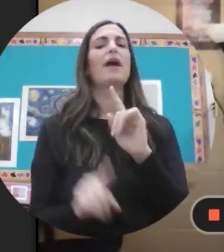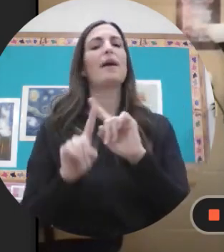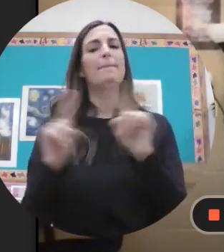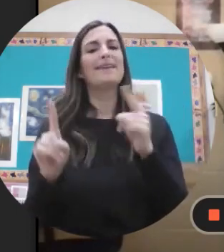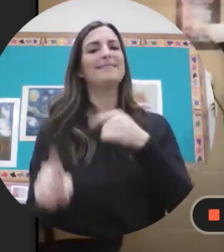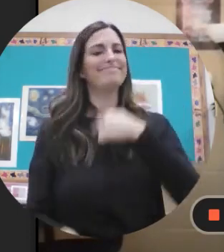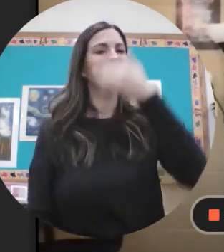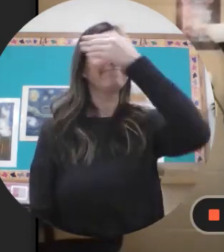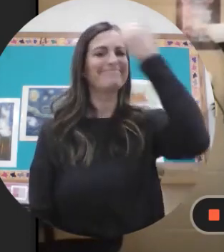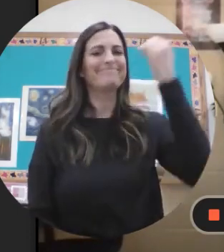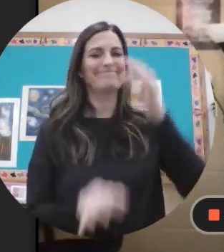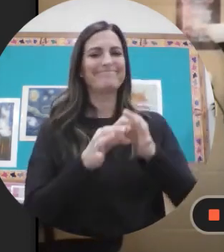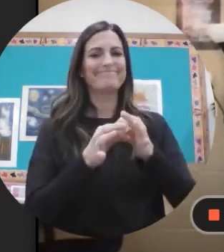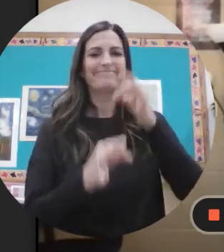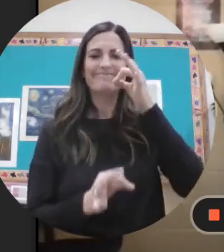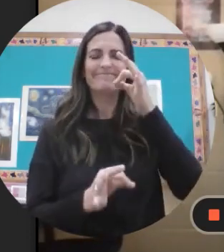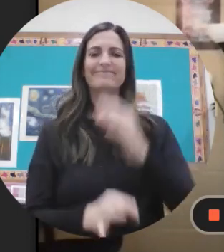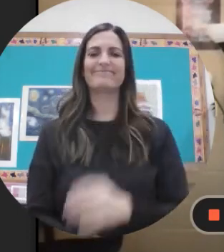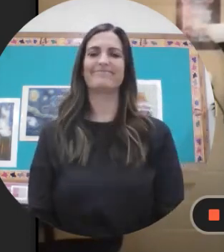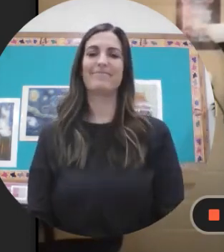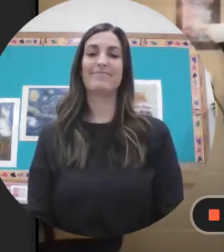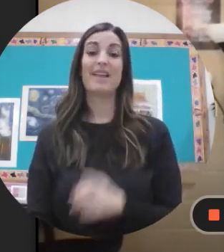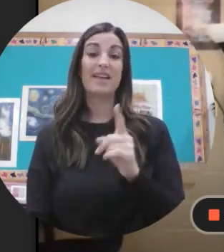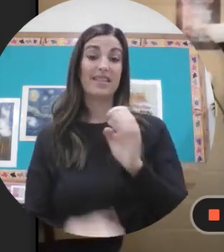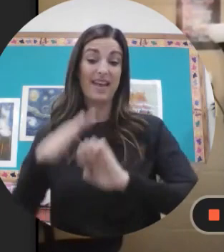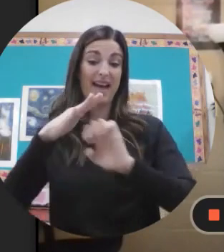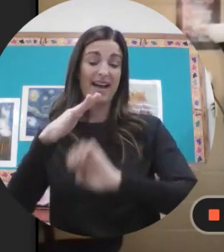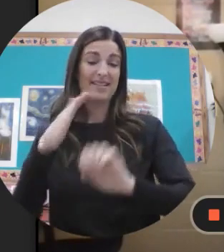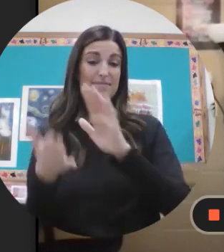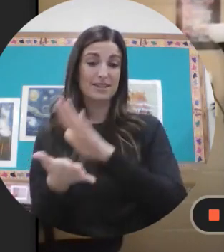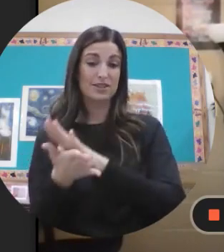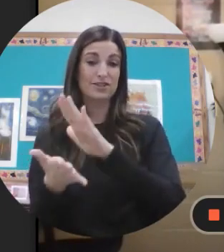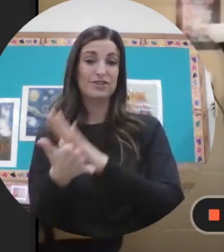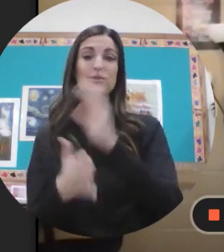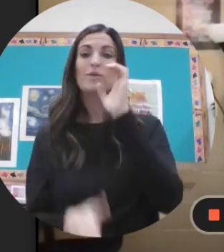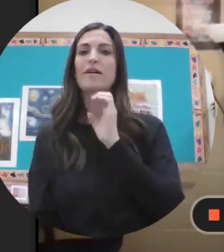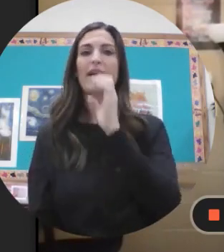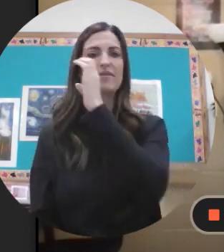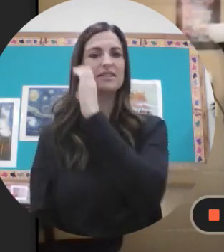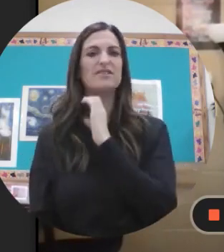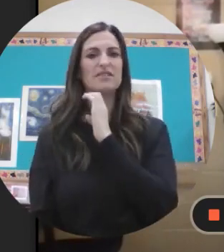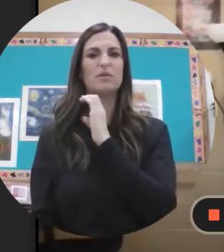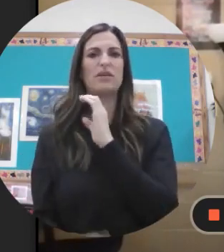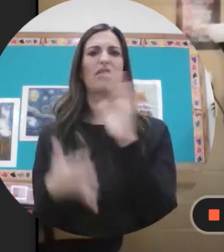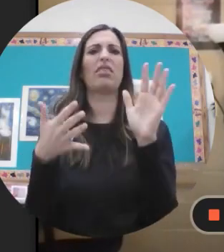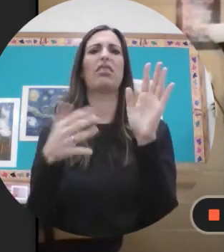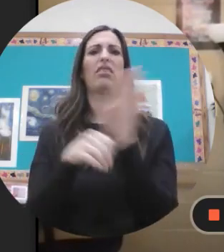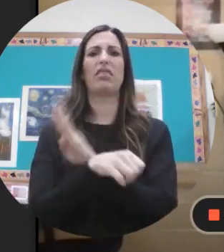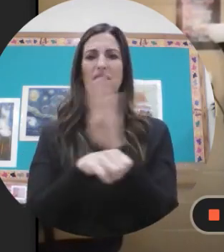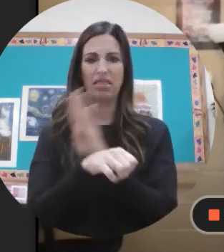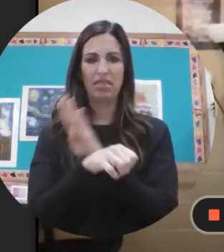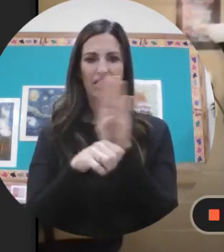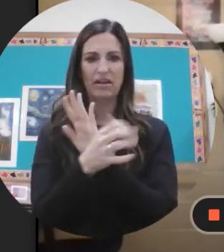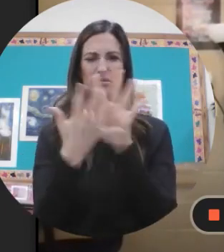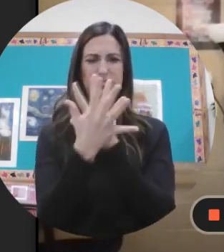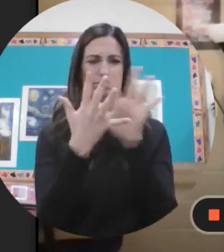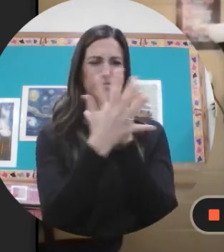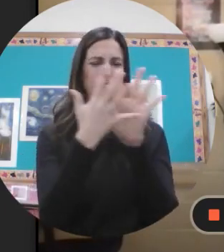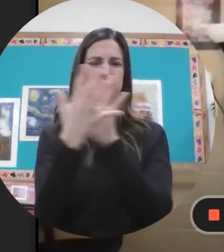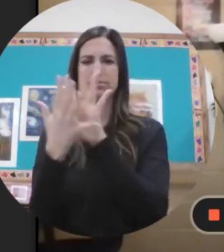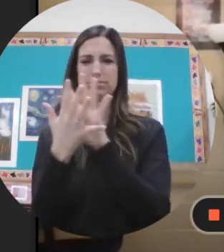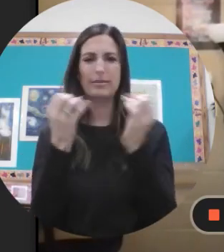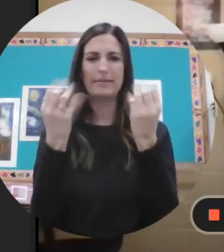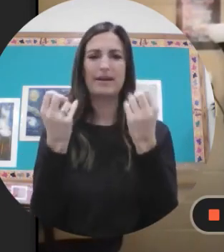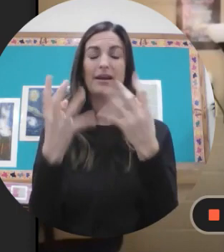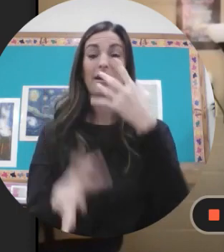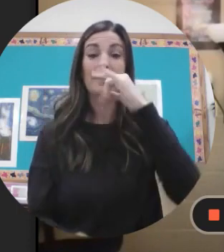straw. The Lakeview Elementary School cafeteria seemed like a huge kid traffic jam. When I finally got to the lunch counter